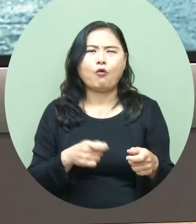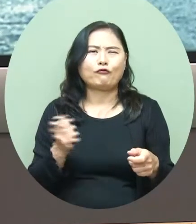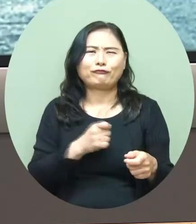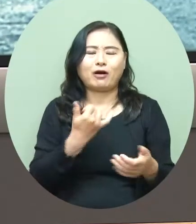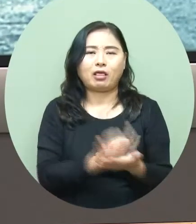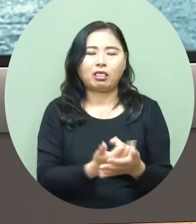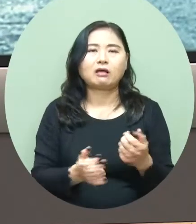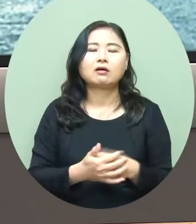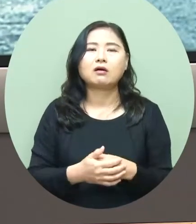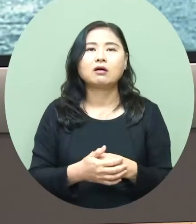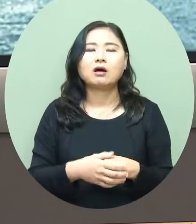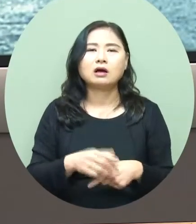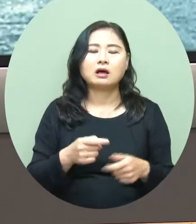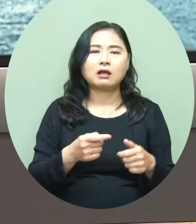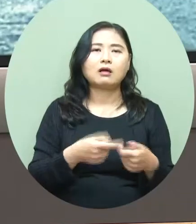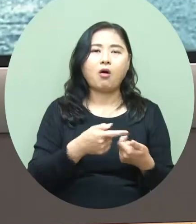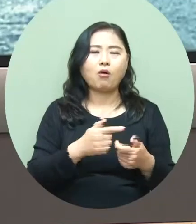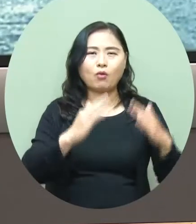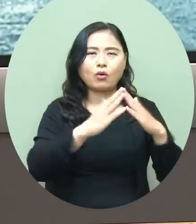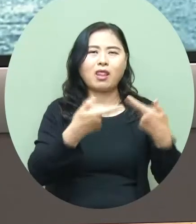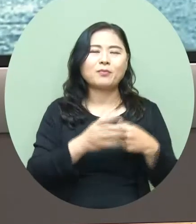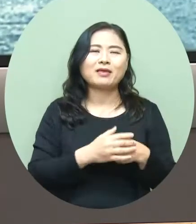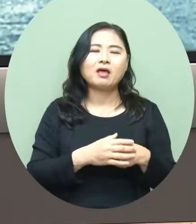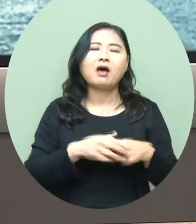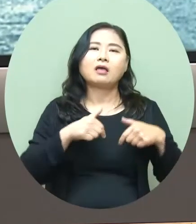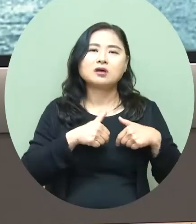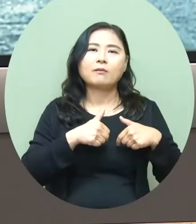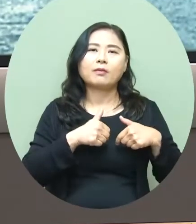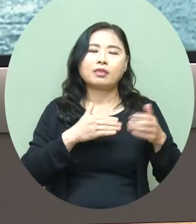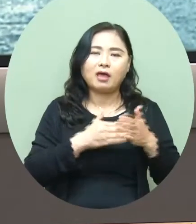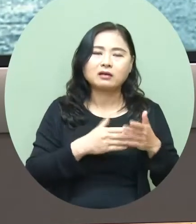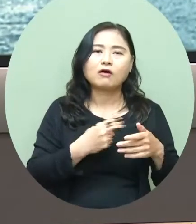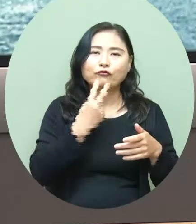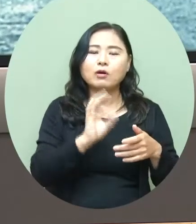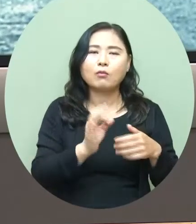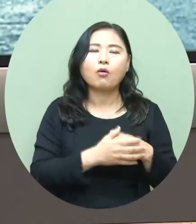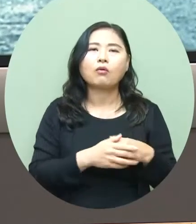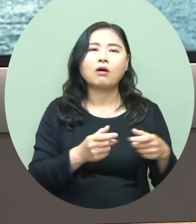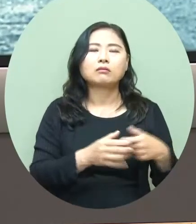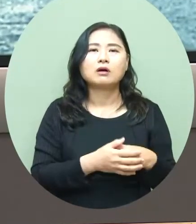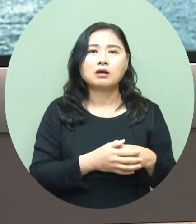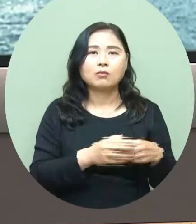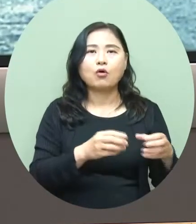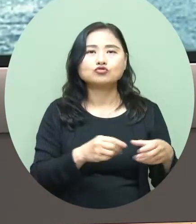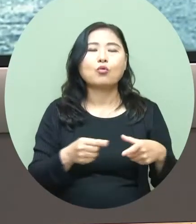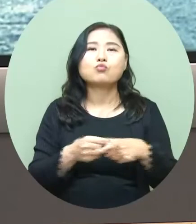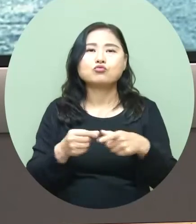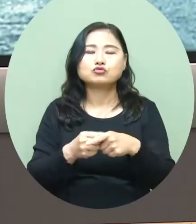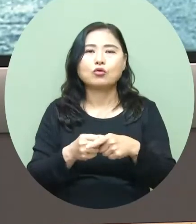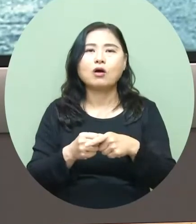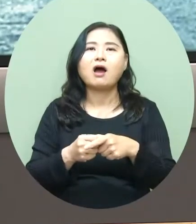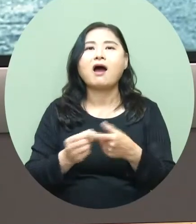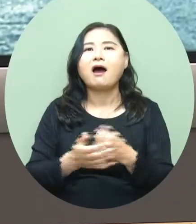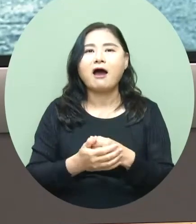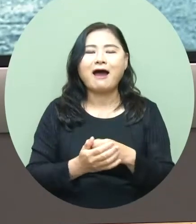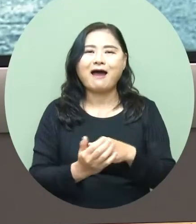he died rather rapidly. His heartbeat and breathing stopped at home. So he has been